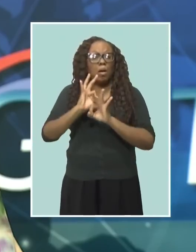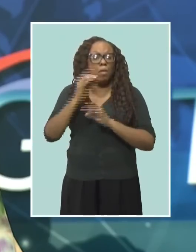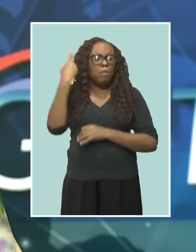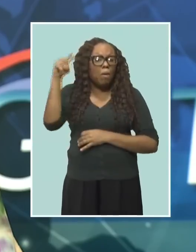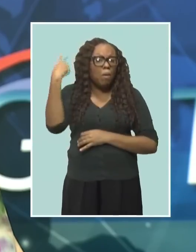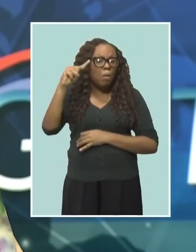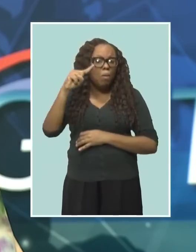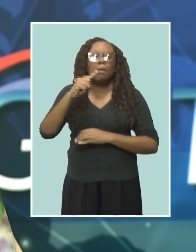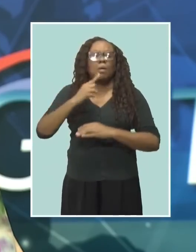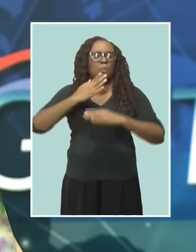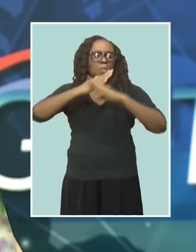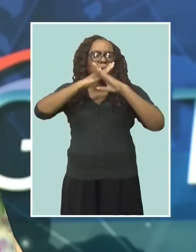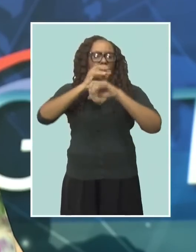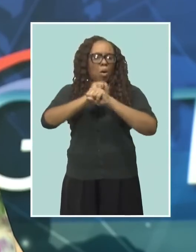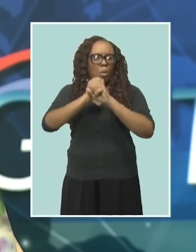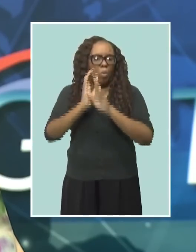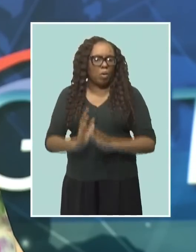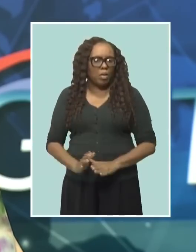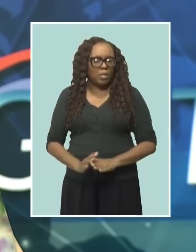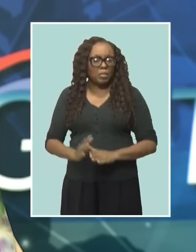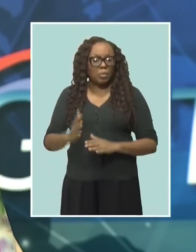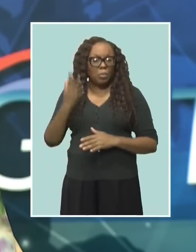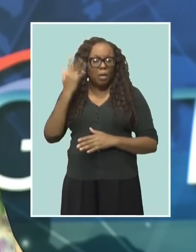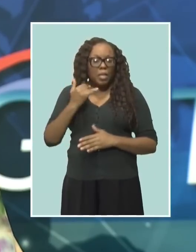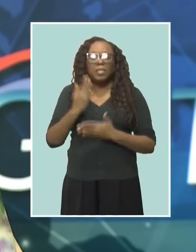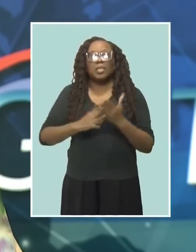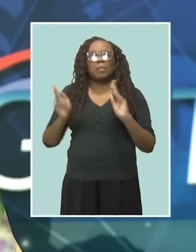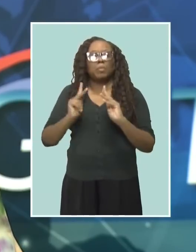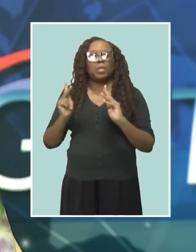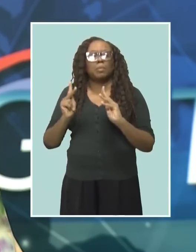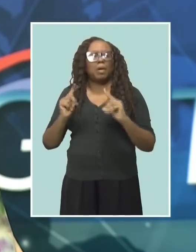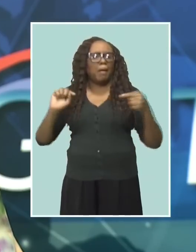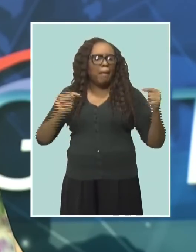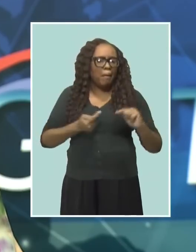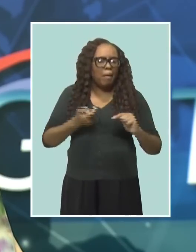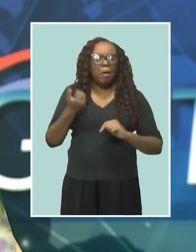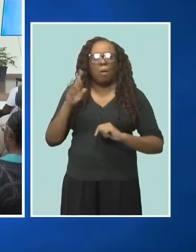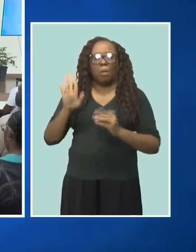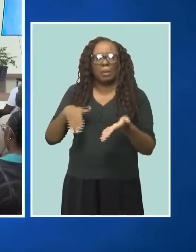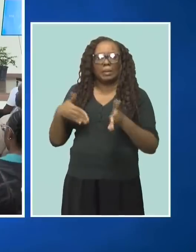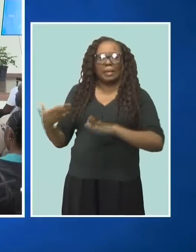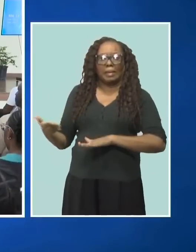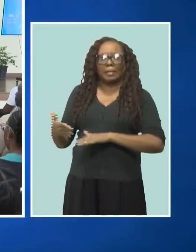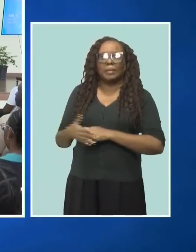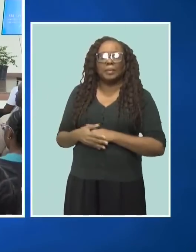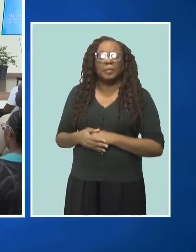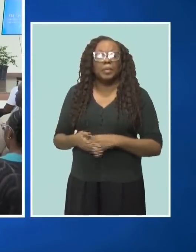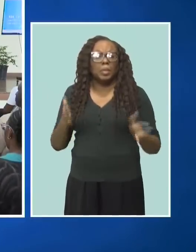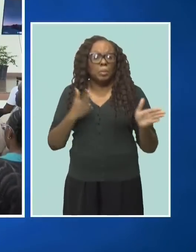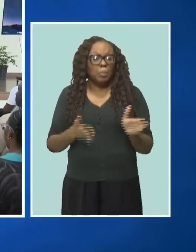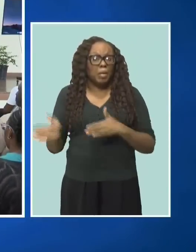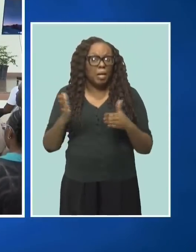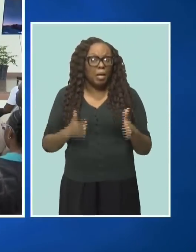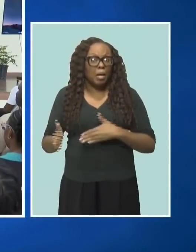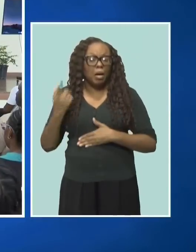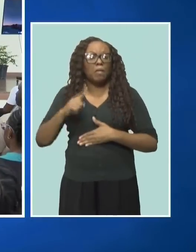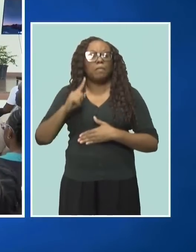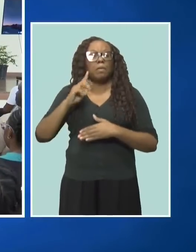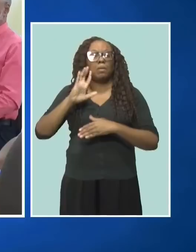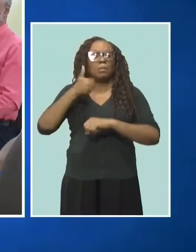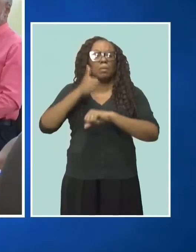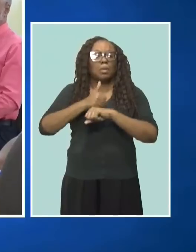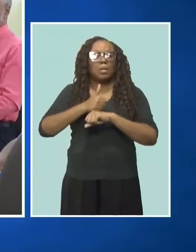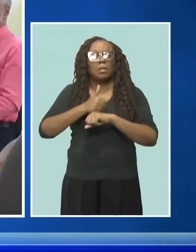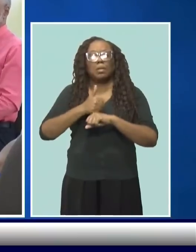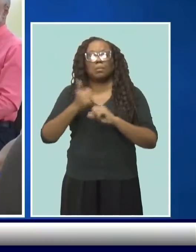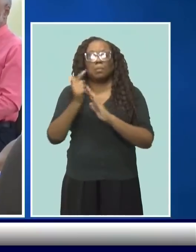from injuries and even death. Anesta Henry has that story. The plans to introduce the workplace safety legislation